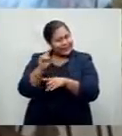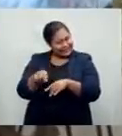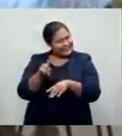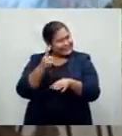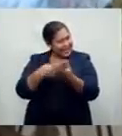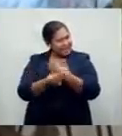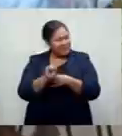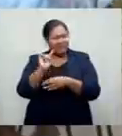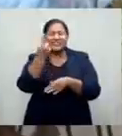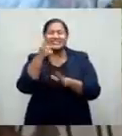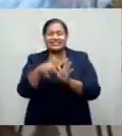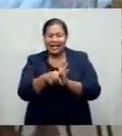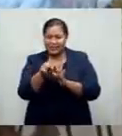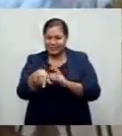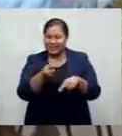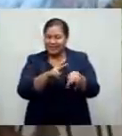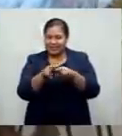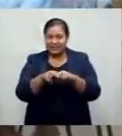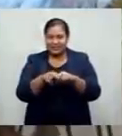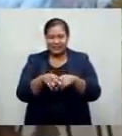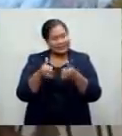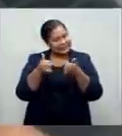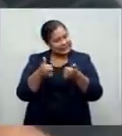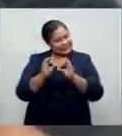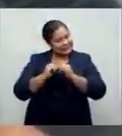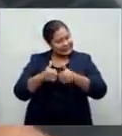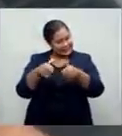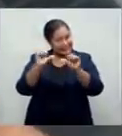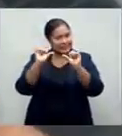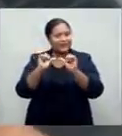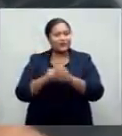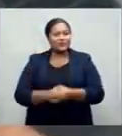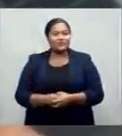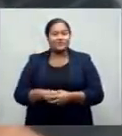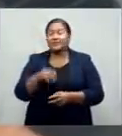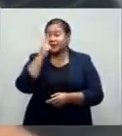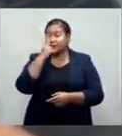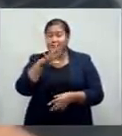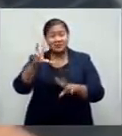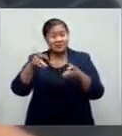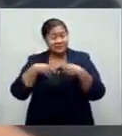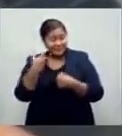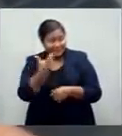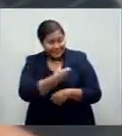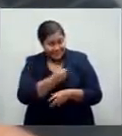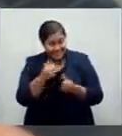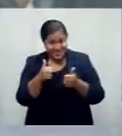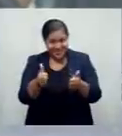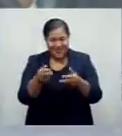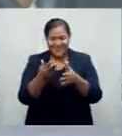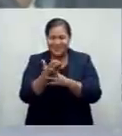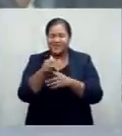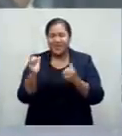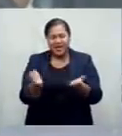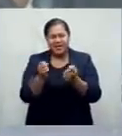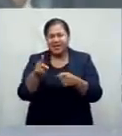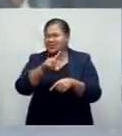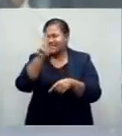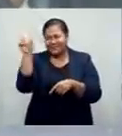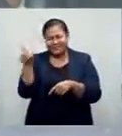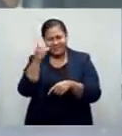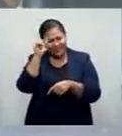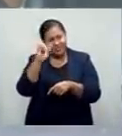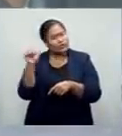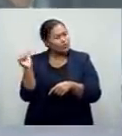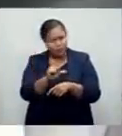that we have done this and it looks a successful one. People who got their jabs at the drive-through are also encouraging Fijians to get